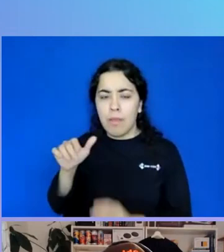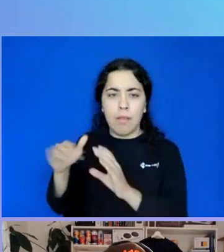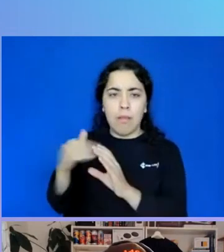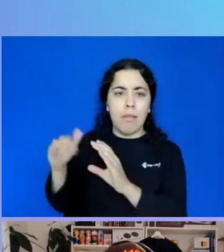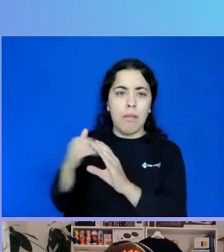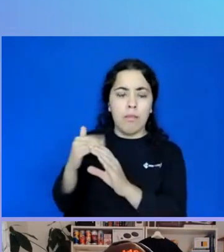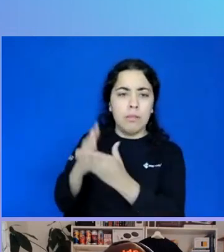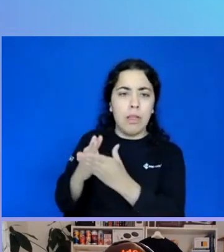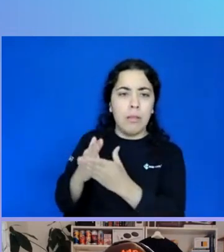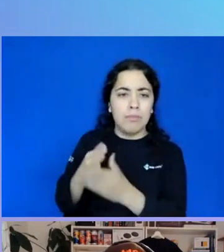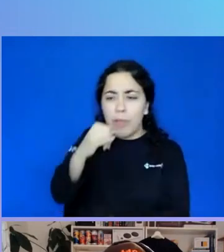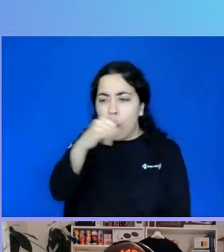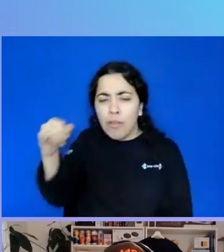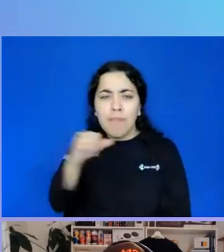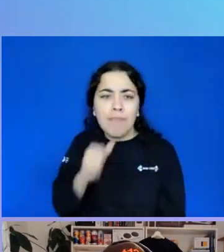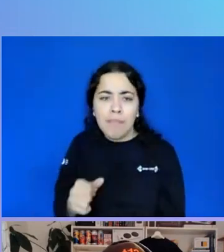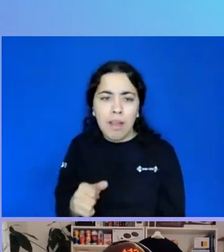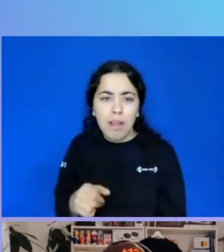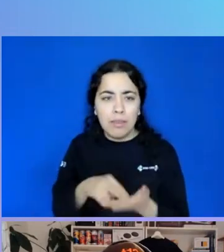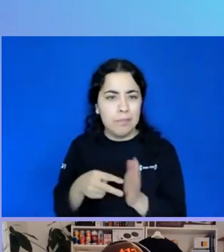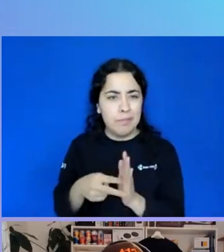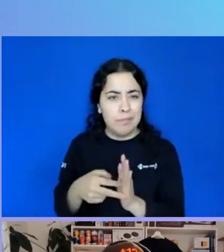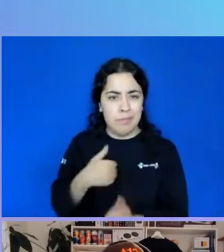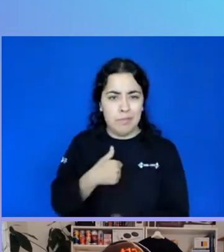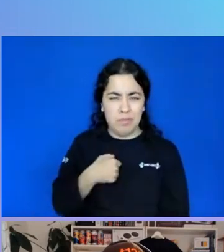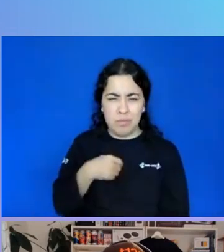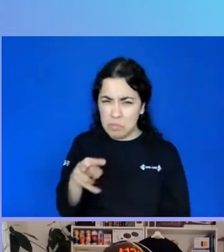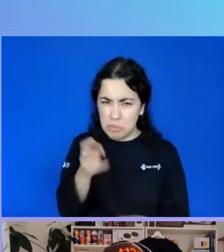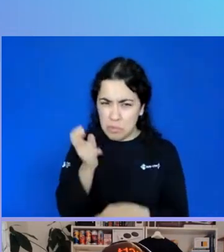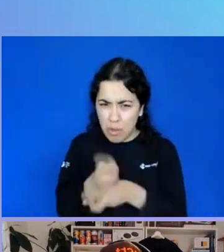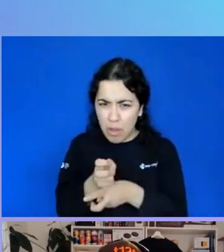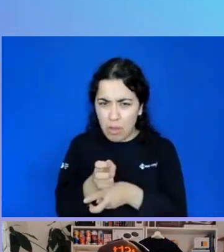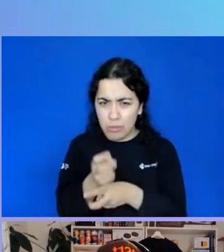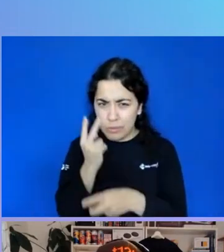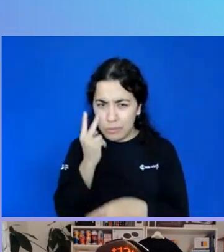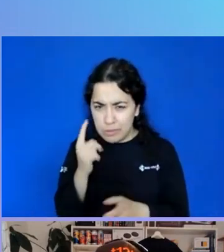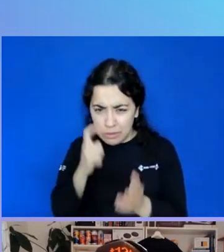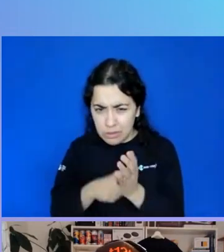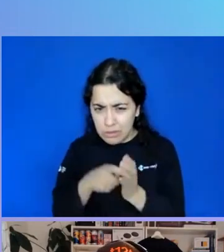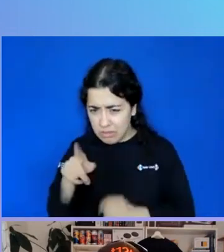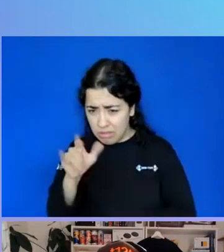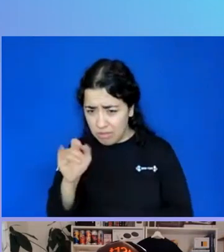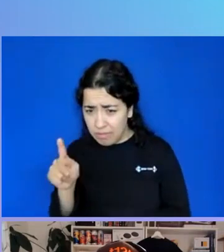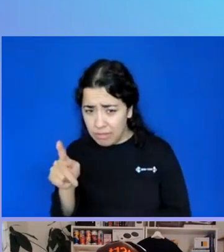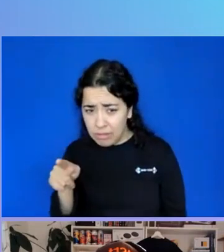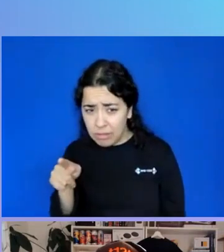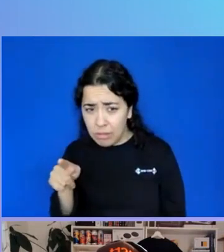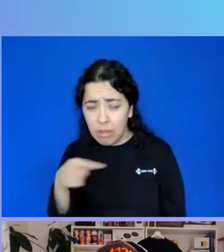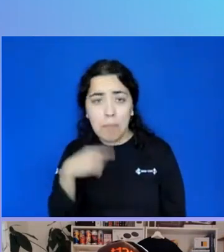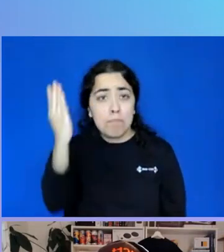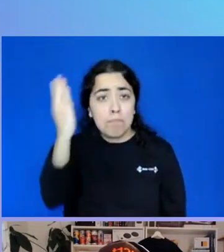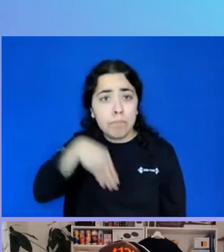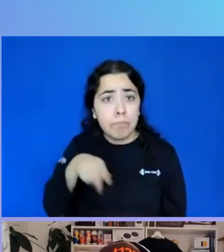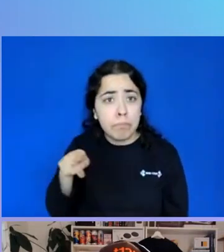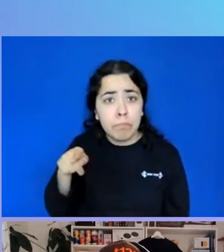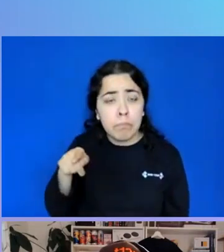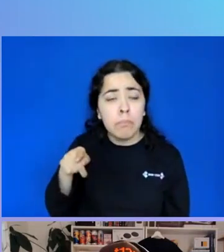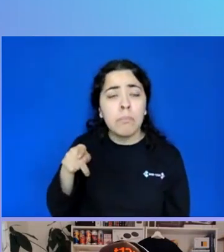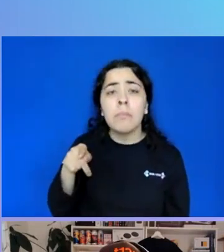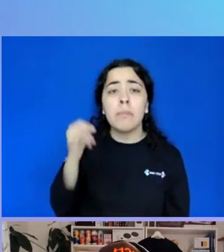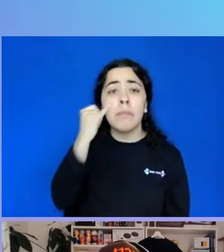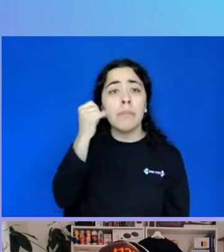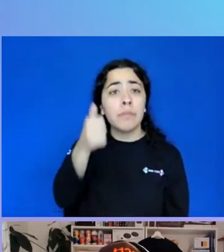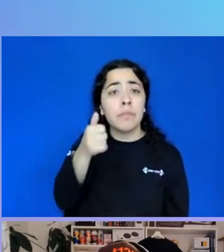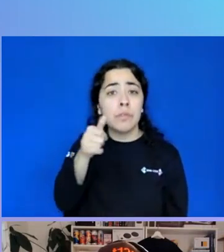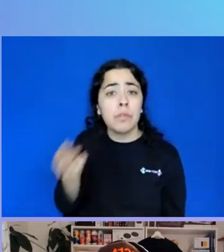underlined. So it's hard to maybe see it as a link. And if you view